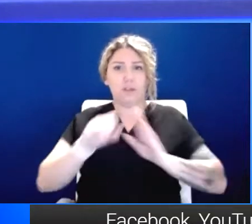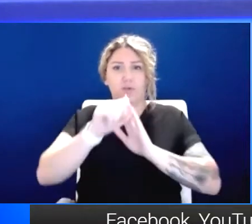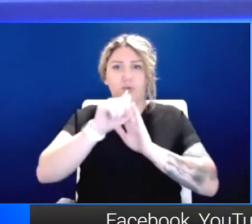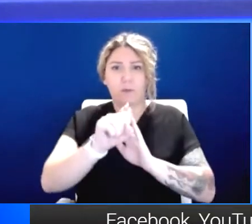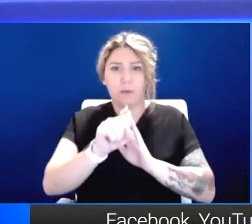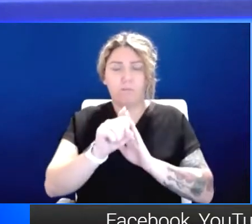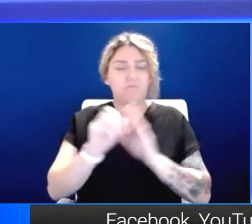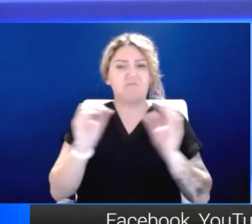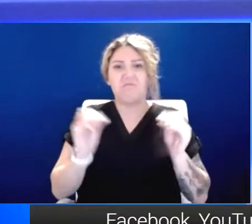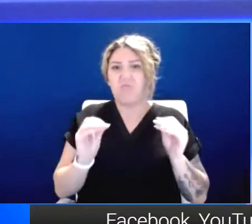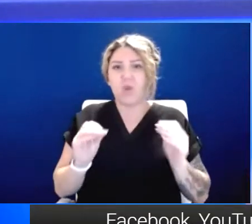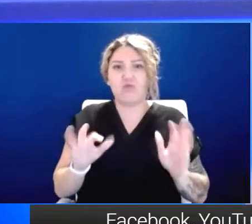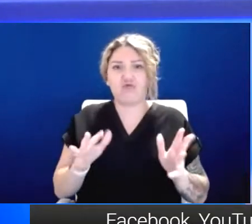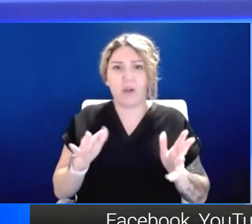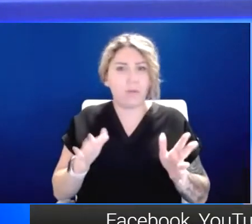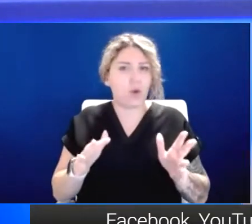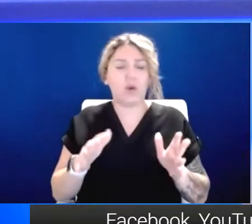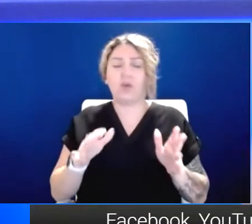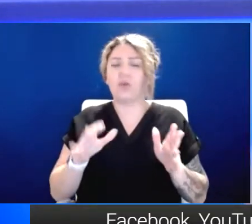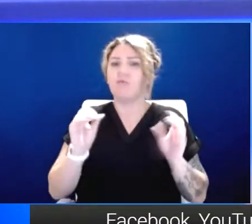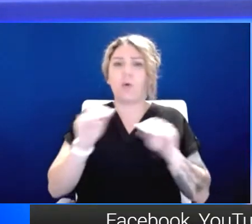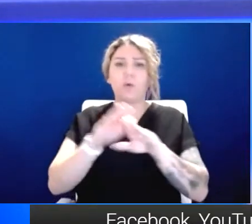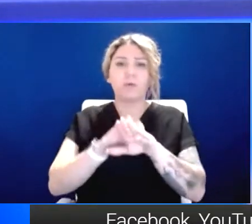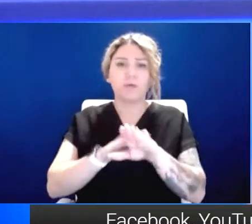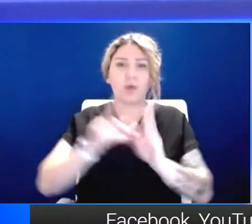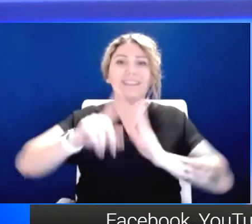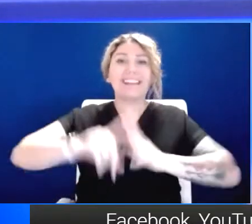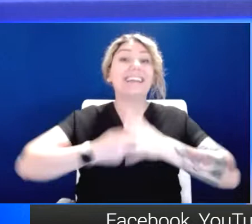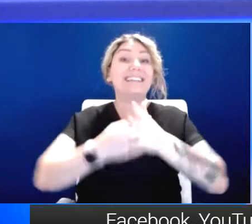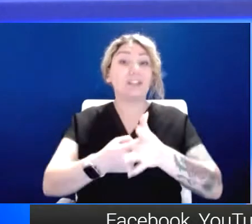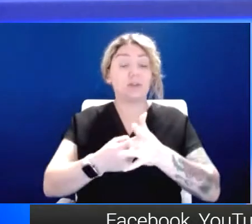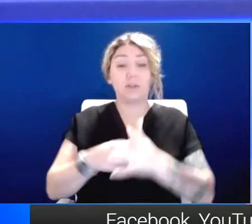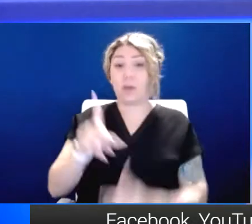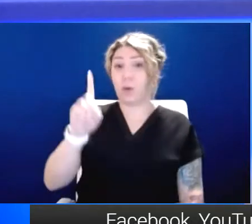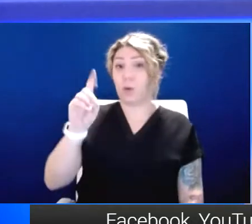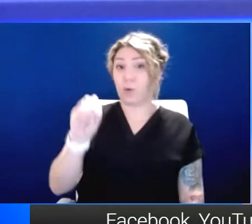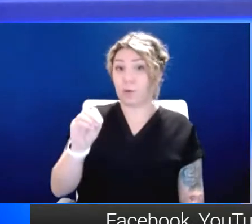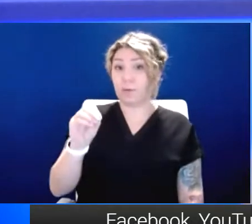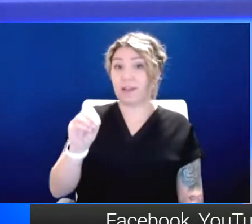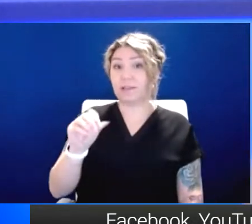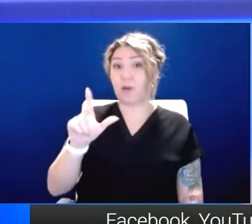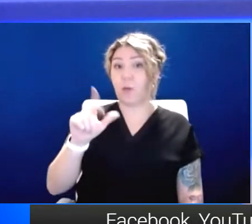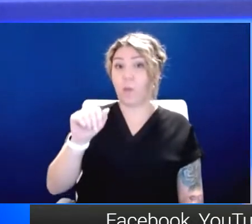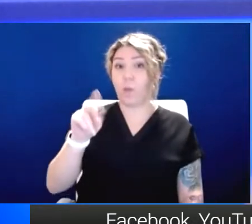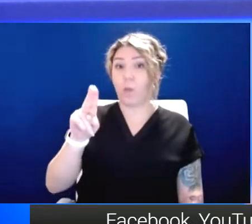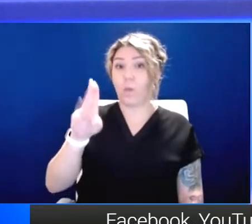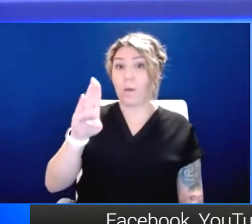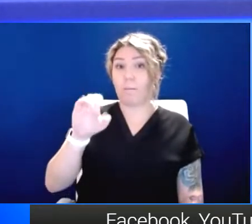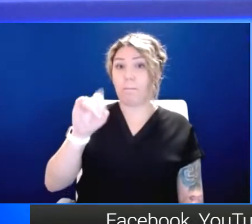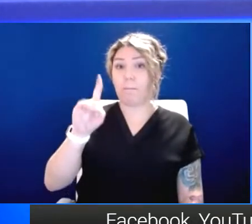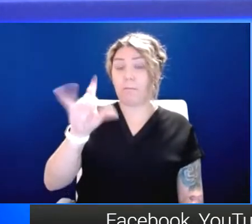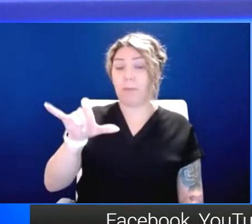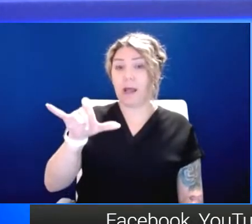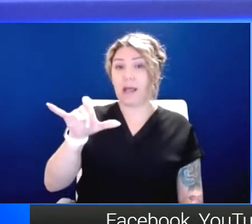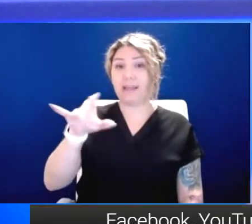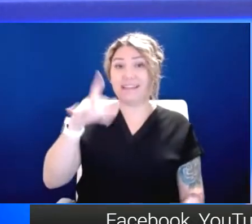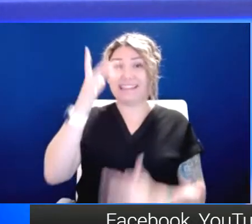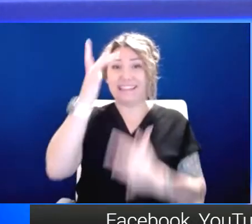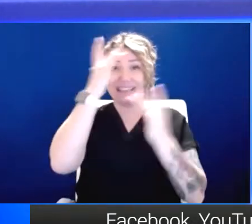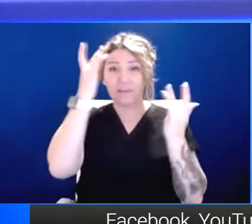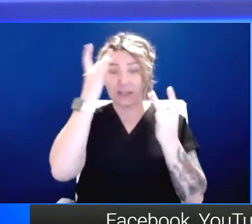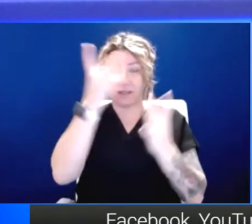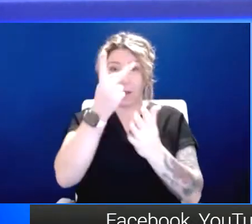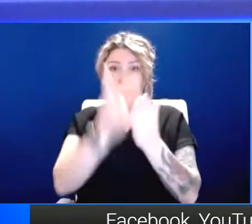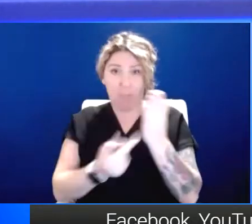They don't have any slowness initially. There is a disorder called Lewy body dementia, where often the symptoms of both Parkinson's